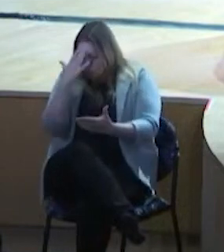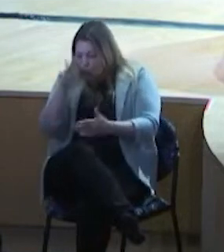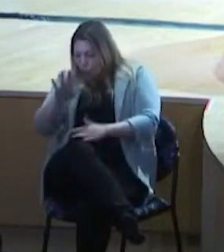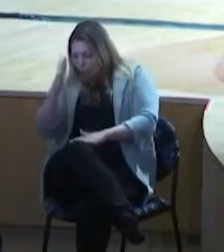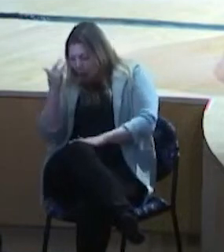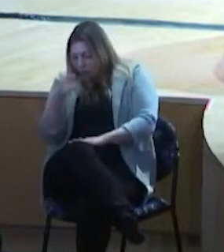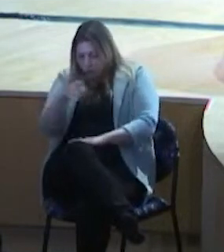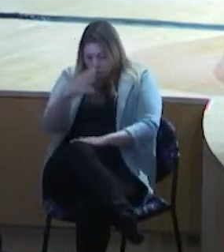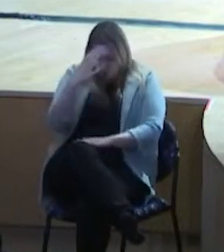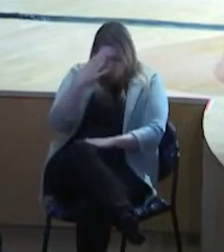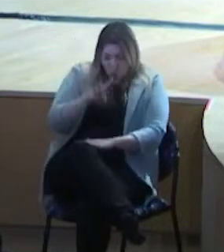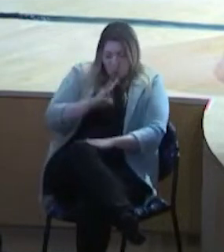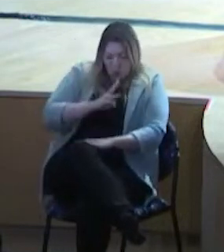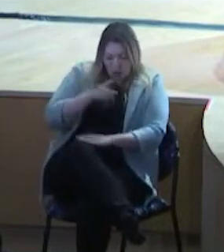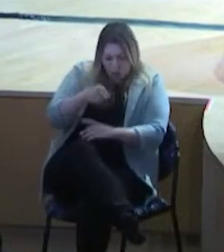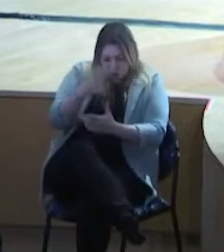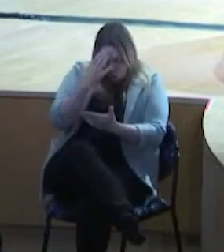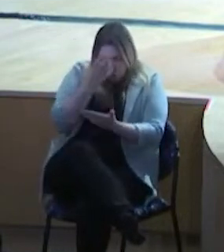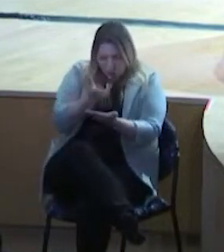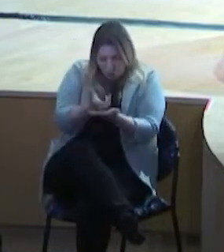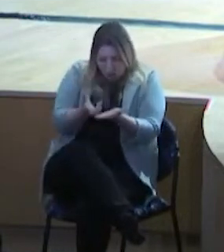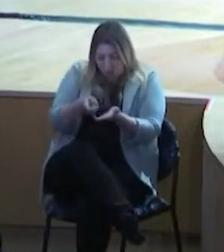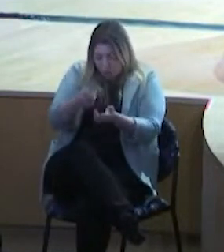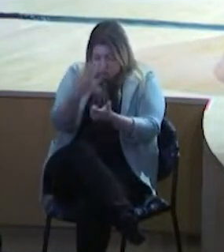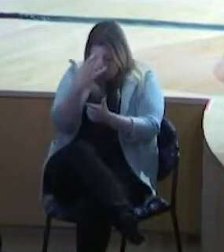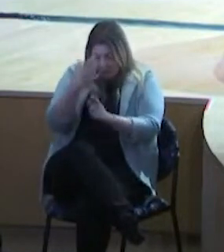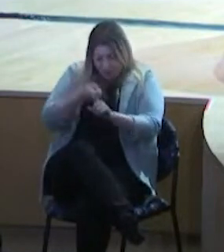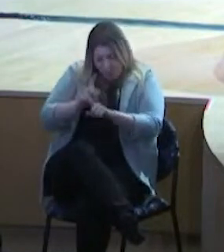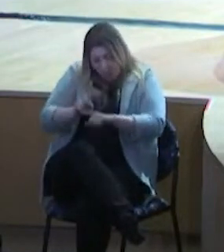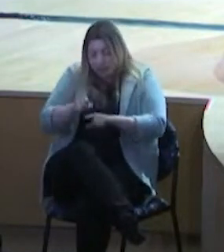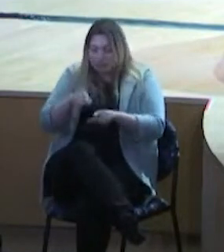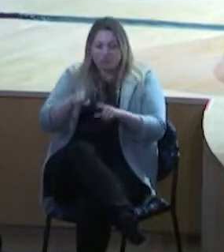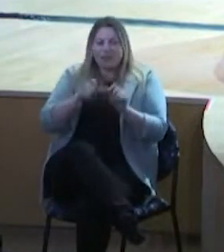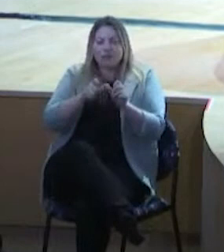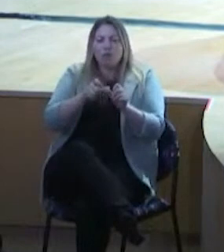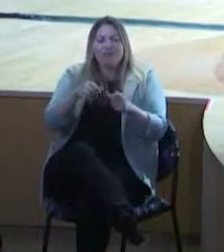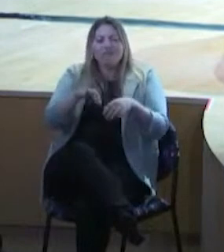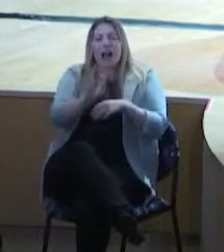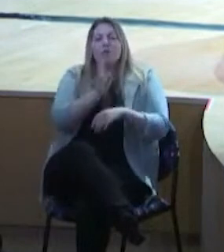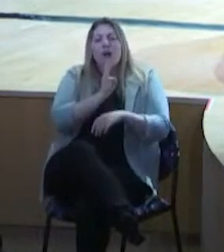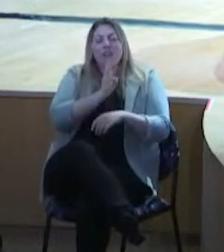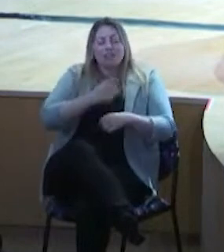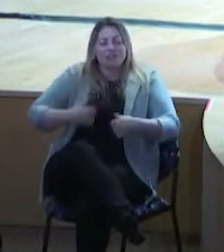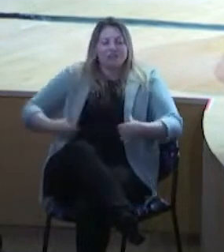it comes from? Keep going, find the water.